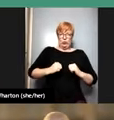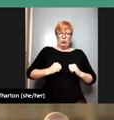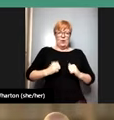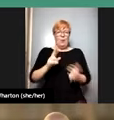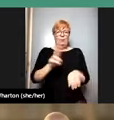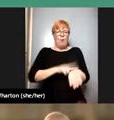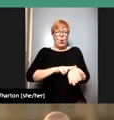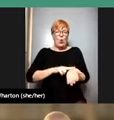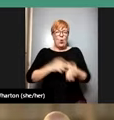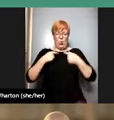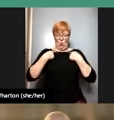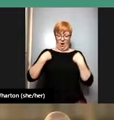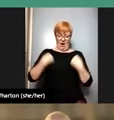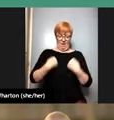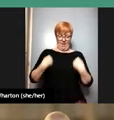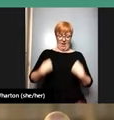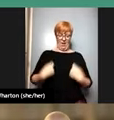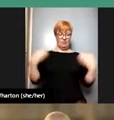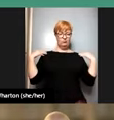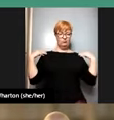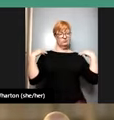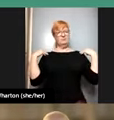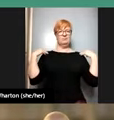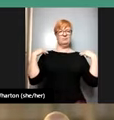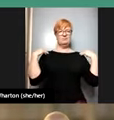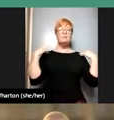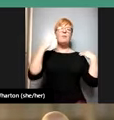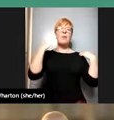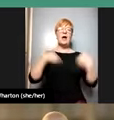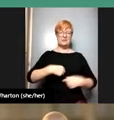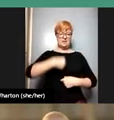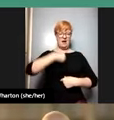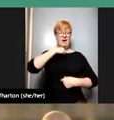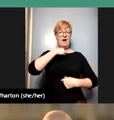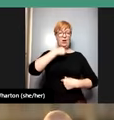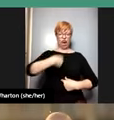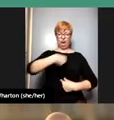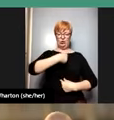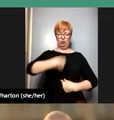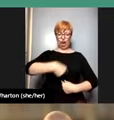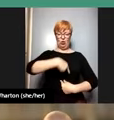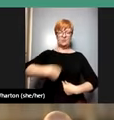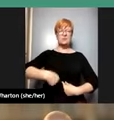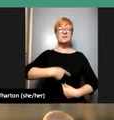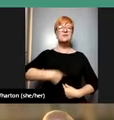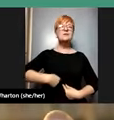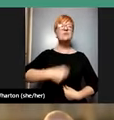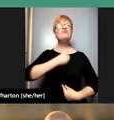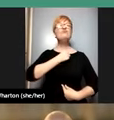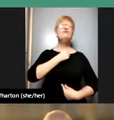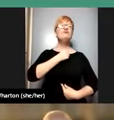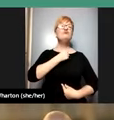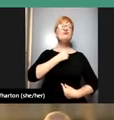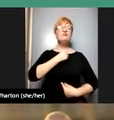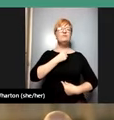and padded shoulders, black tie, crisscross patterns with white nether knot. The trousers